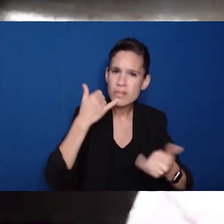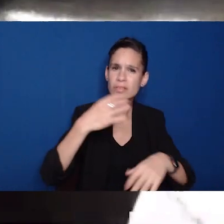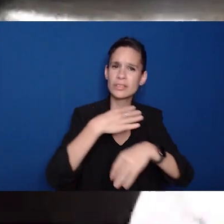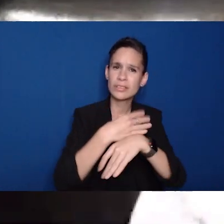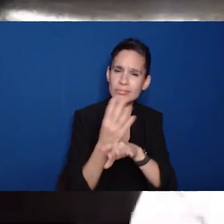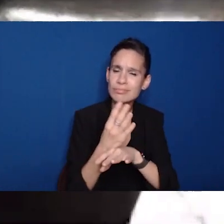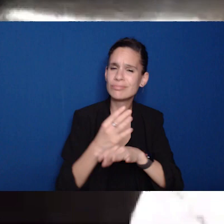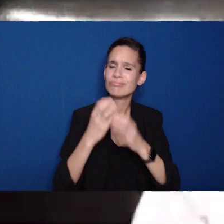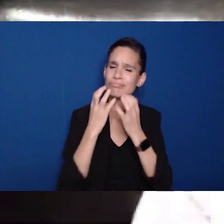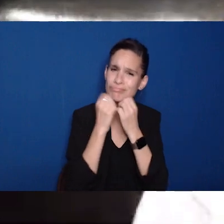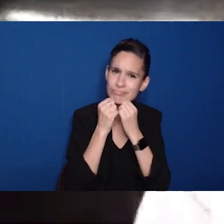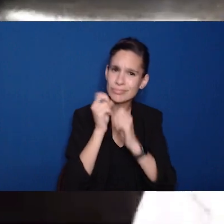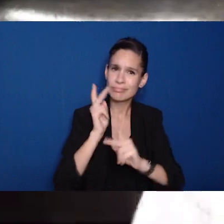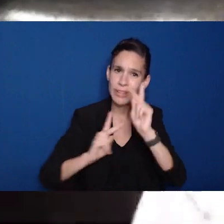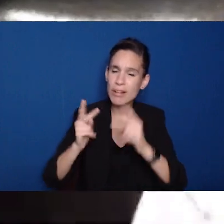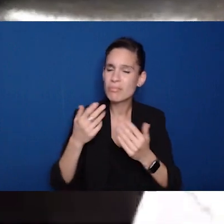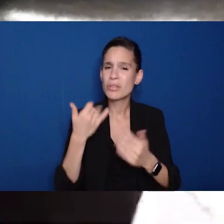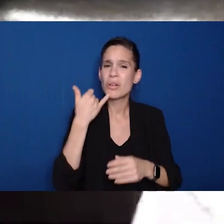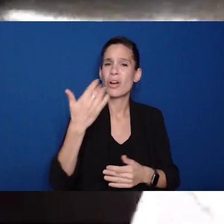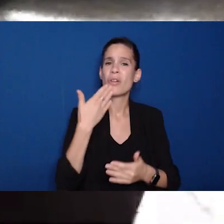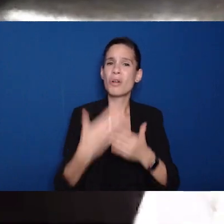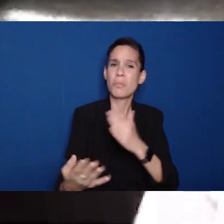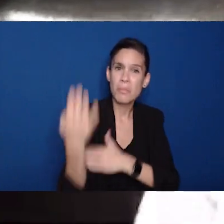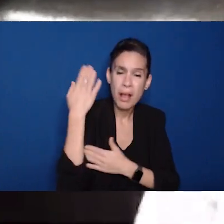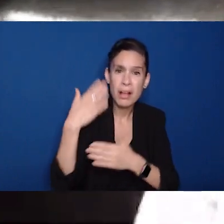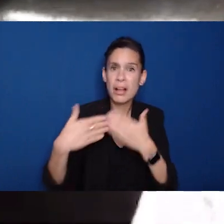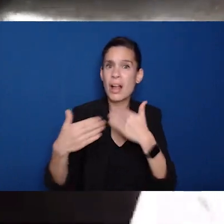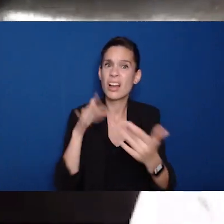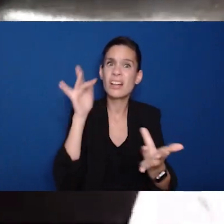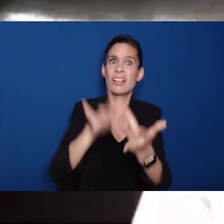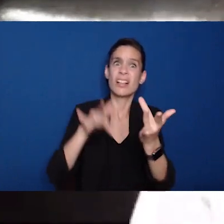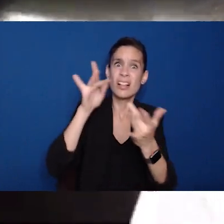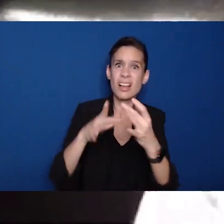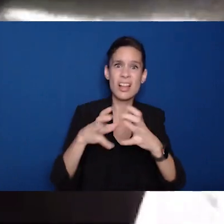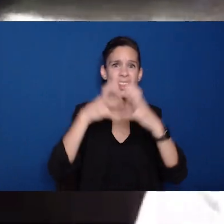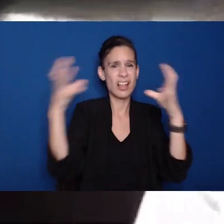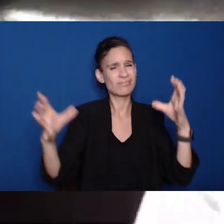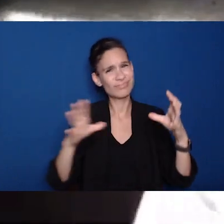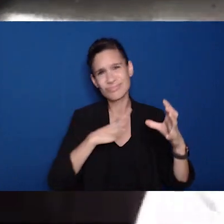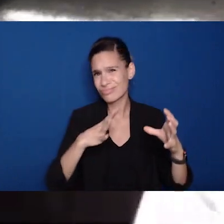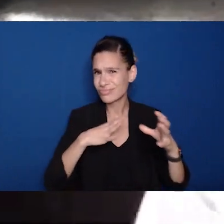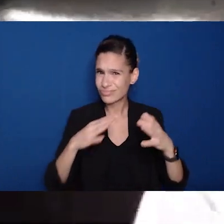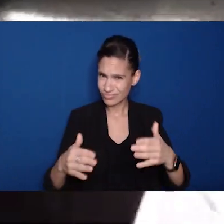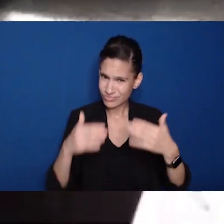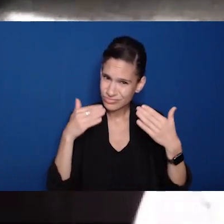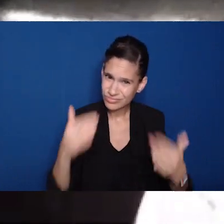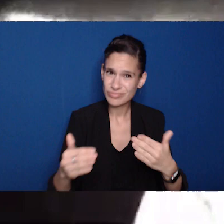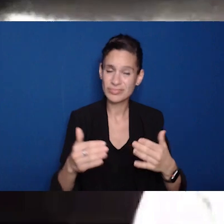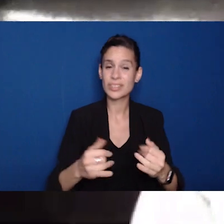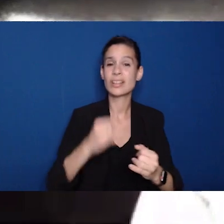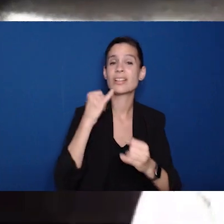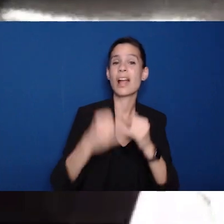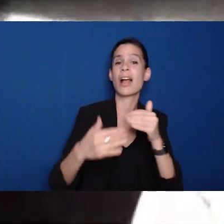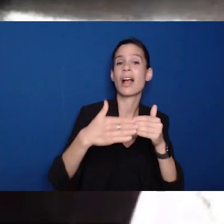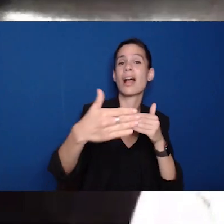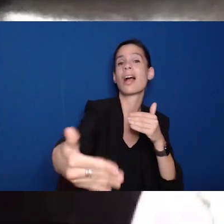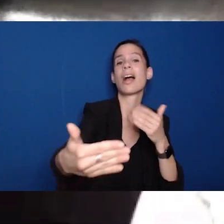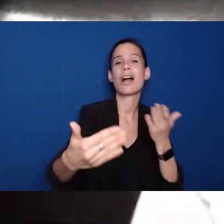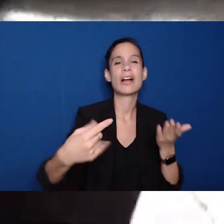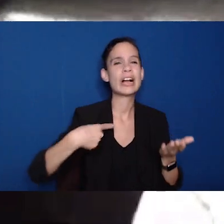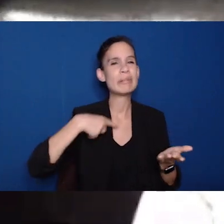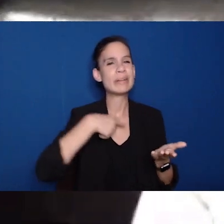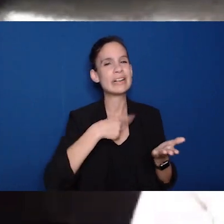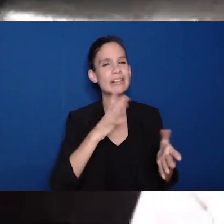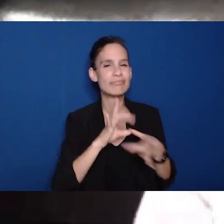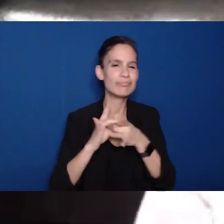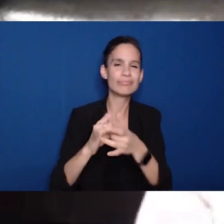each other, call your loved ones, call your relatives, call your family. How are you doing? Good morning. Overdo it if you need to, but stay in touch. And